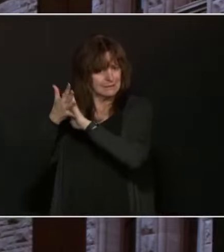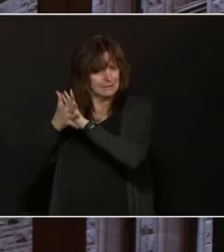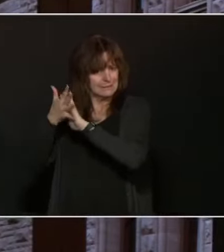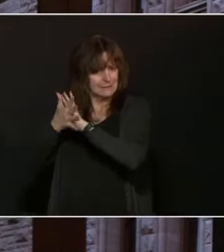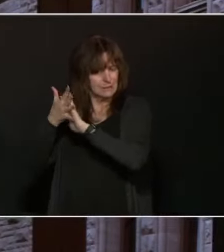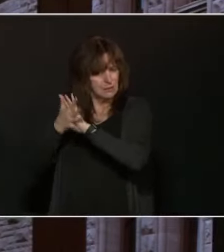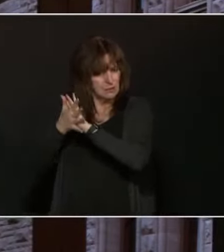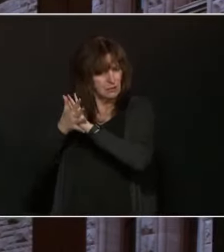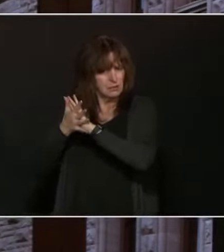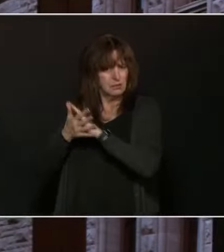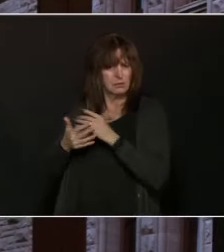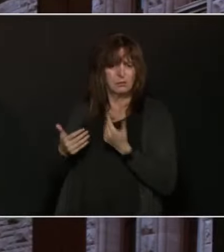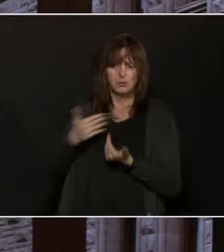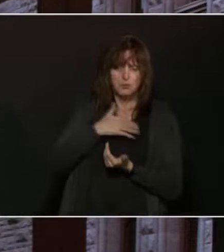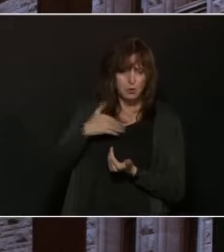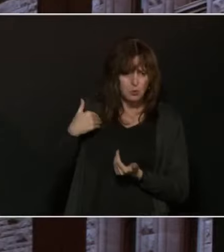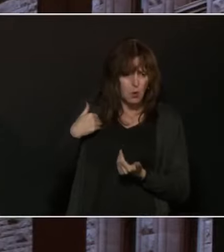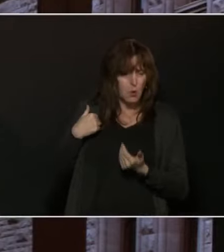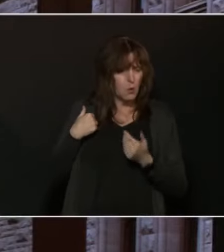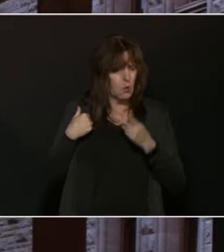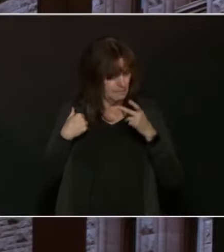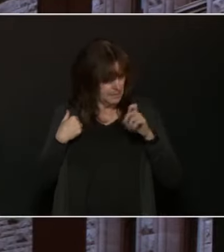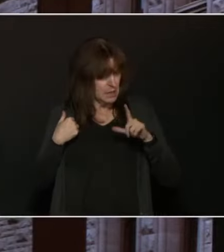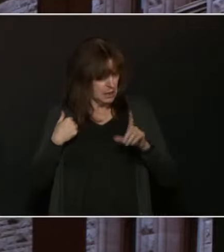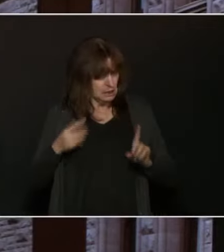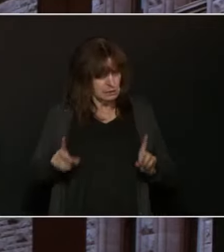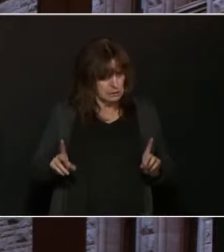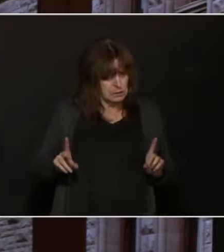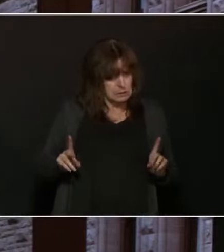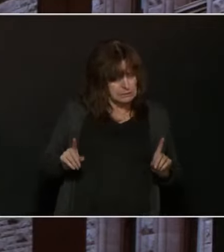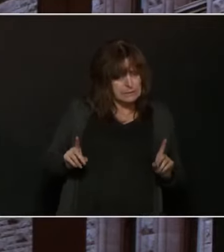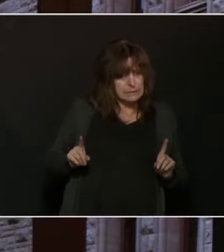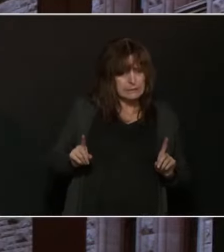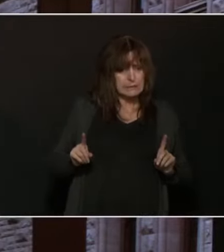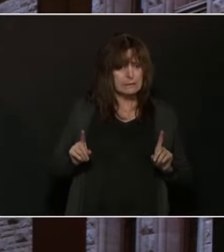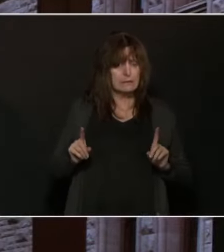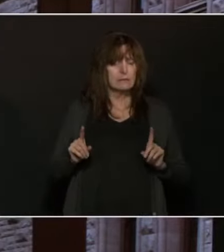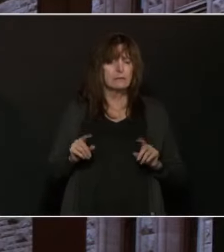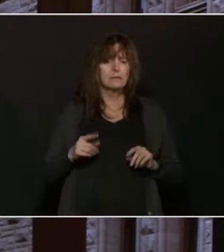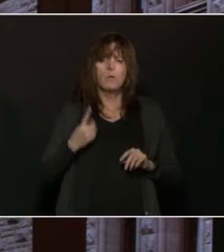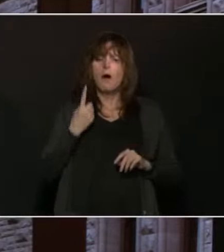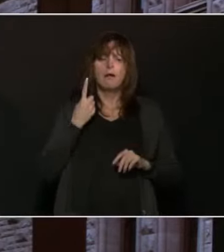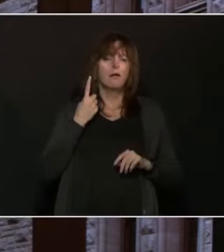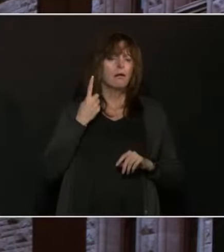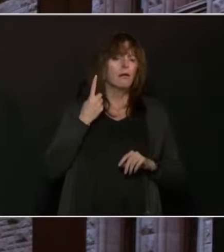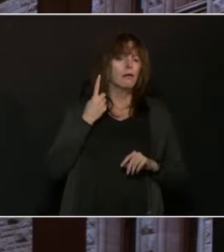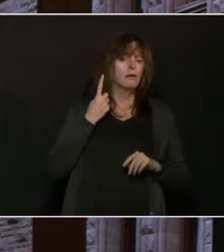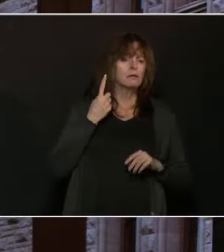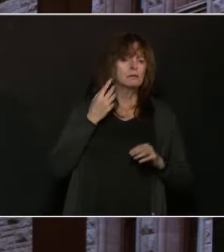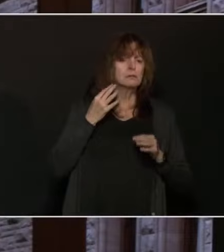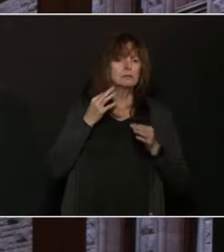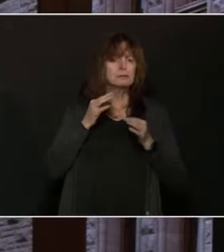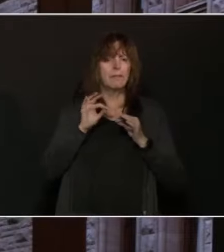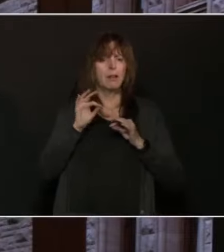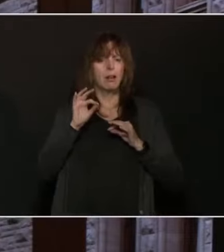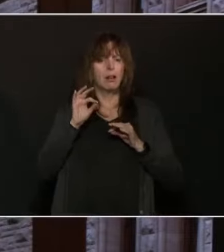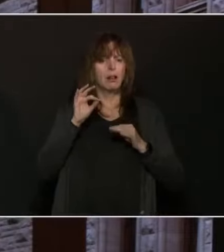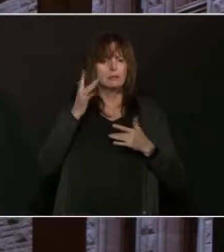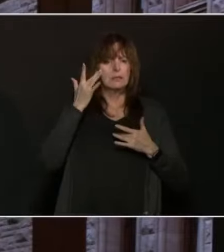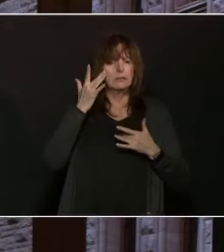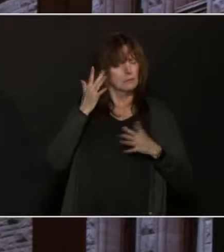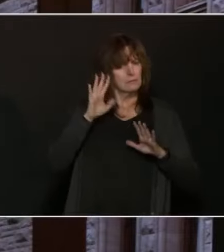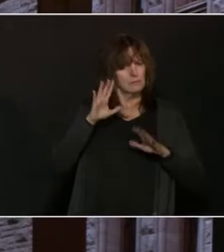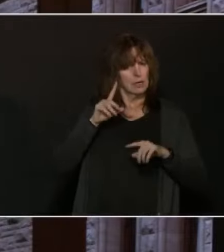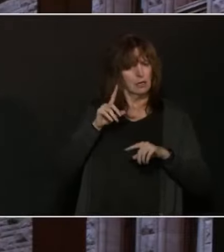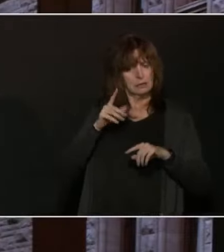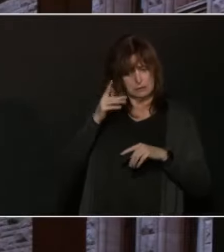Peel, where they went down to one simple mild symptom, But that resulted in a lot of people having to go